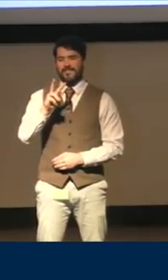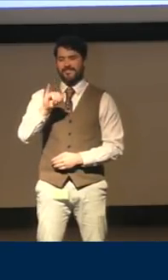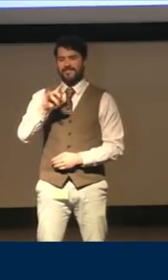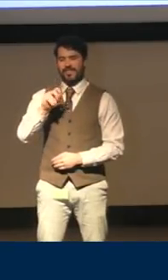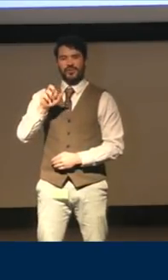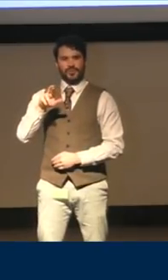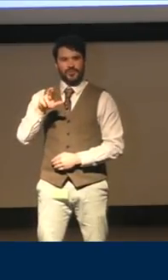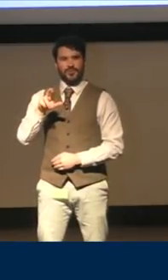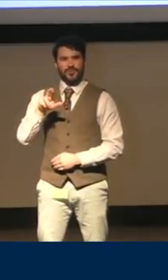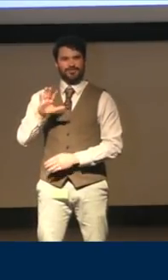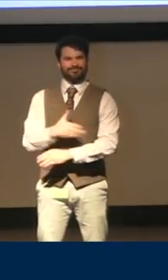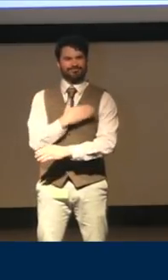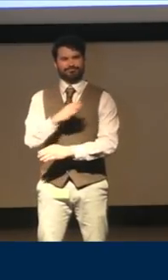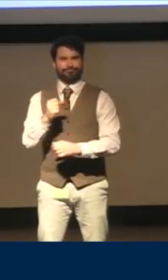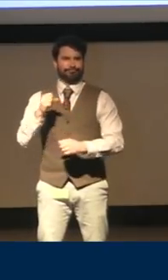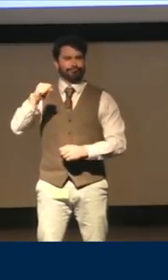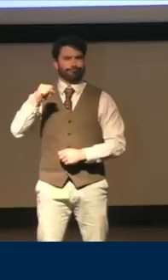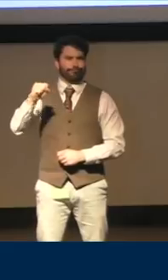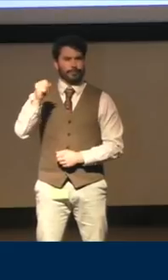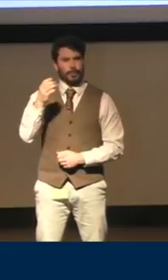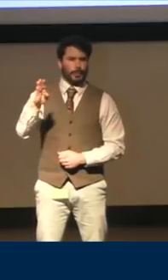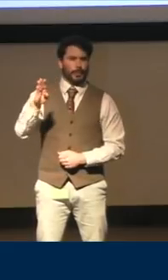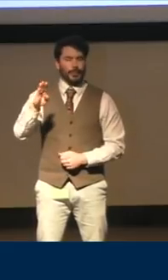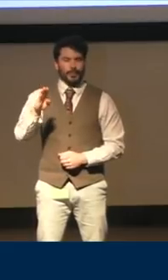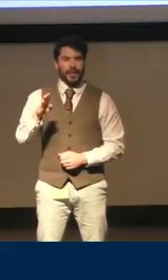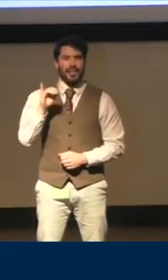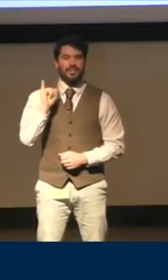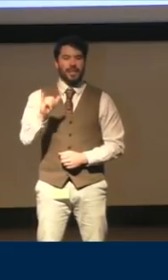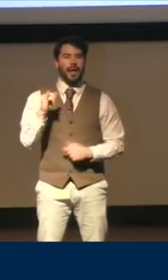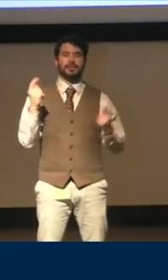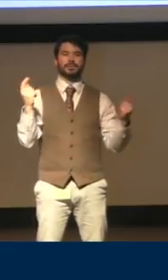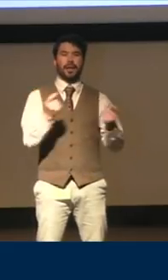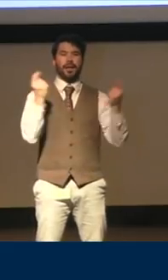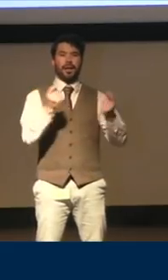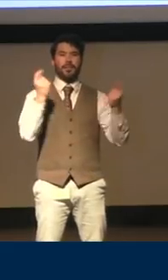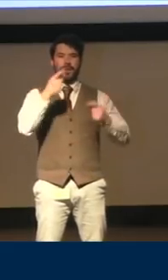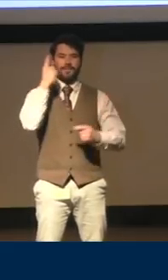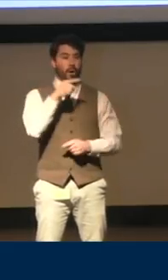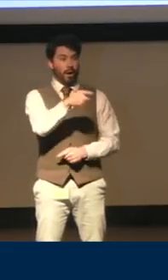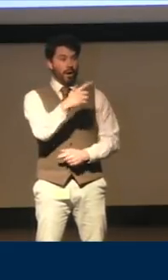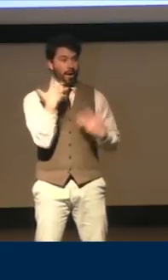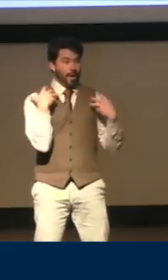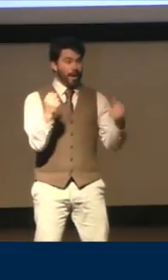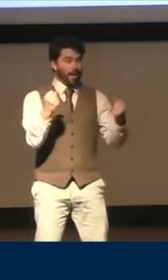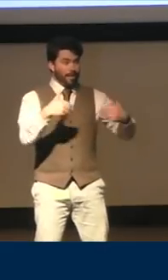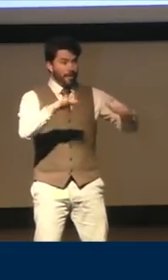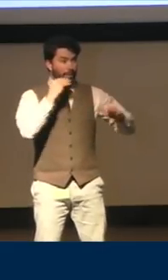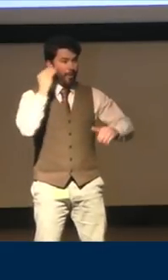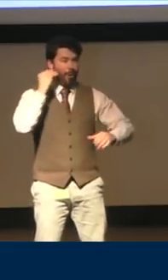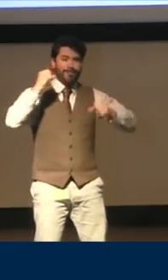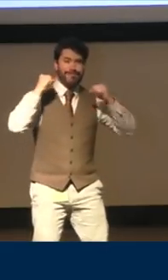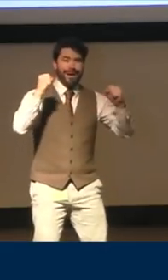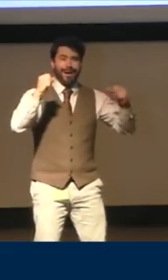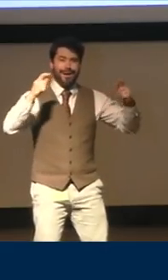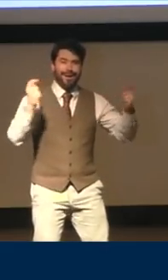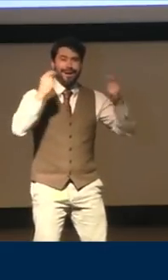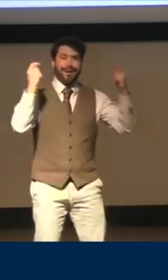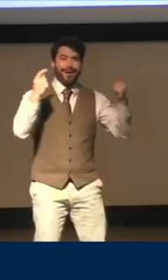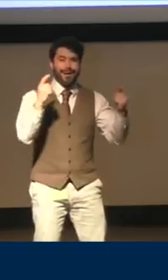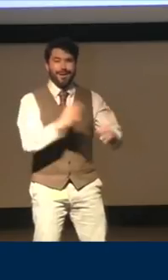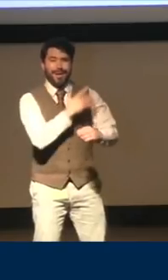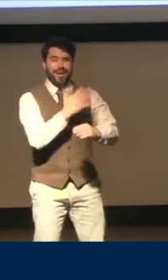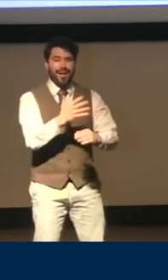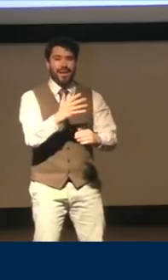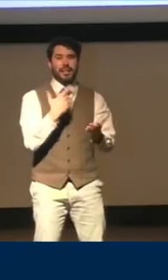small way that we're celebrating our patient's journey back to recovery and in health, and the exceptional work of all of you who provide care for